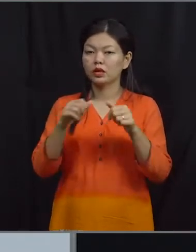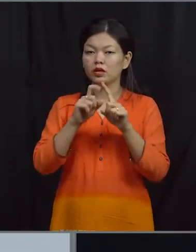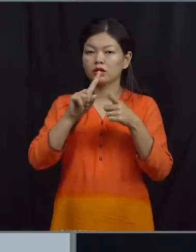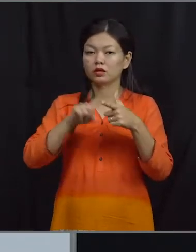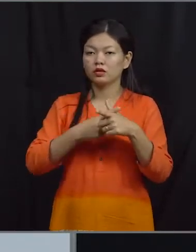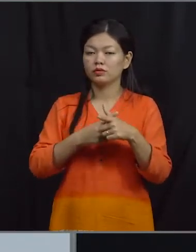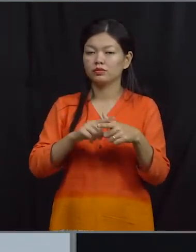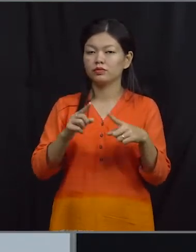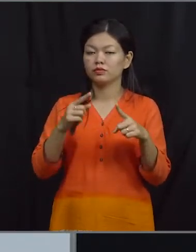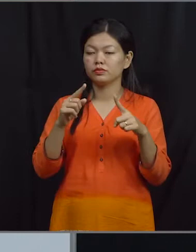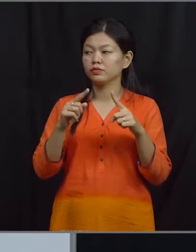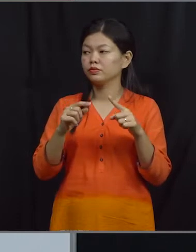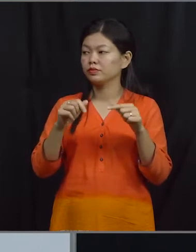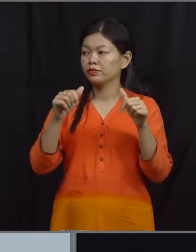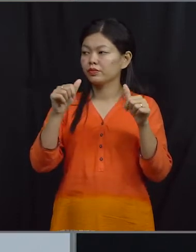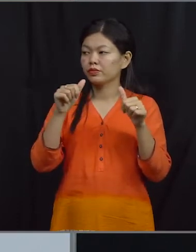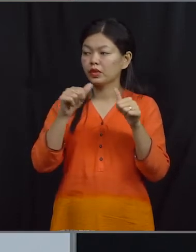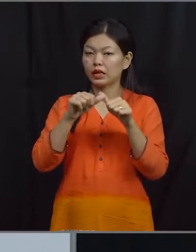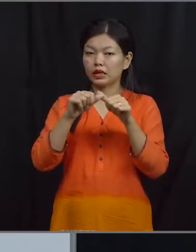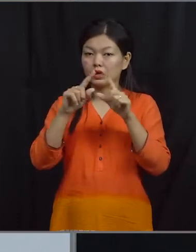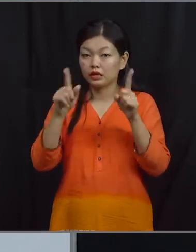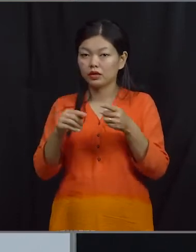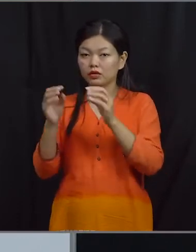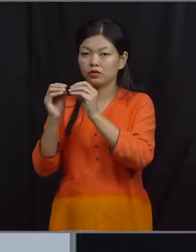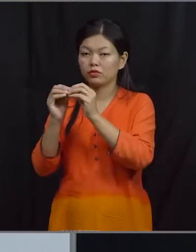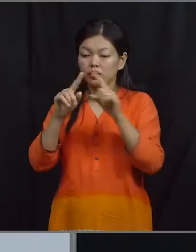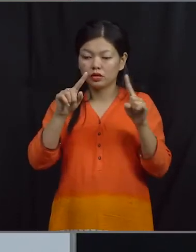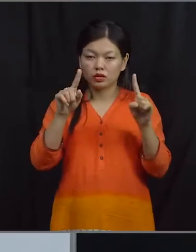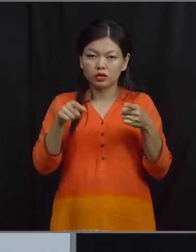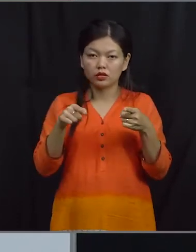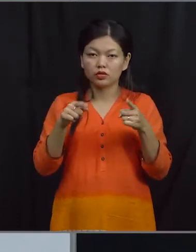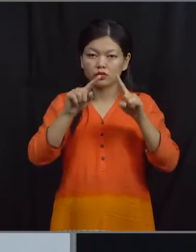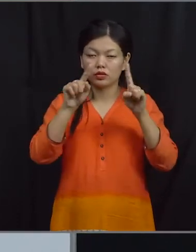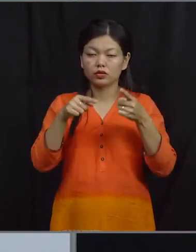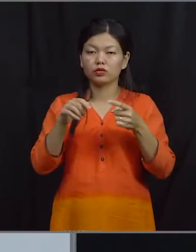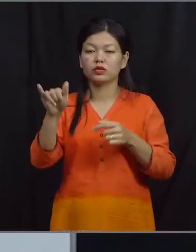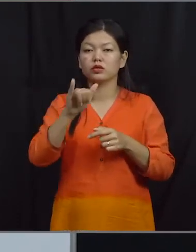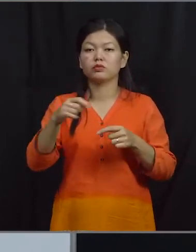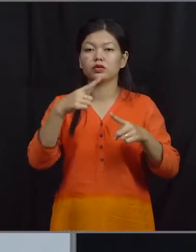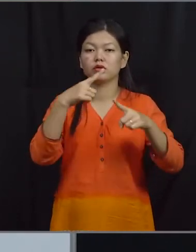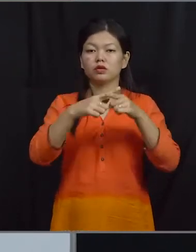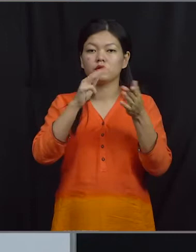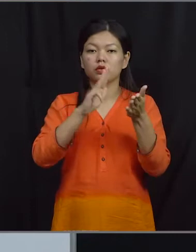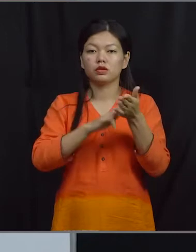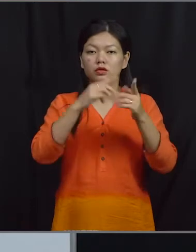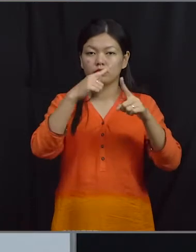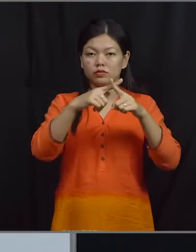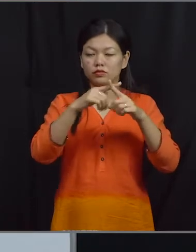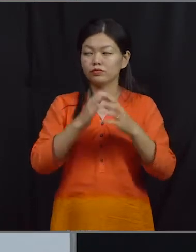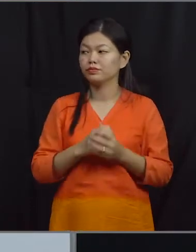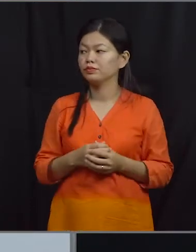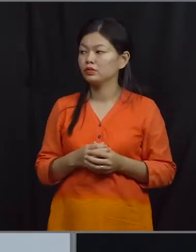adjoin A into b. Here also adjoin A into b. Suppose this is